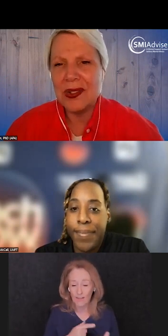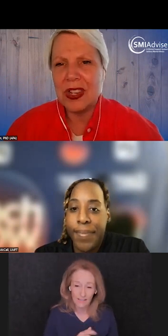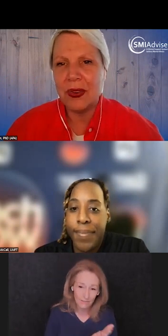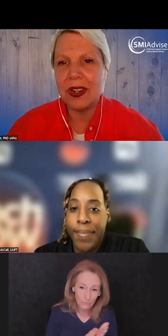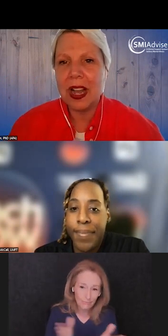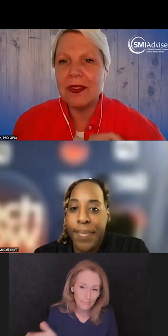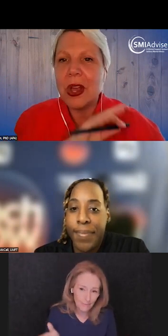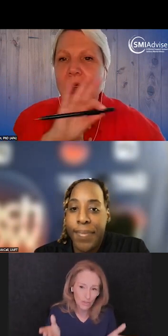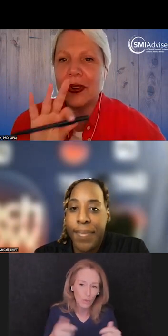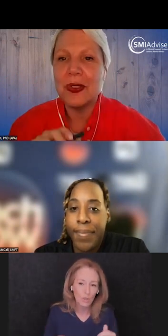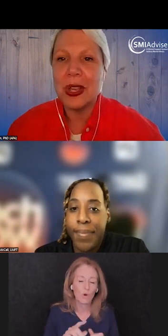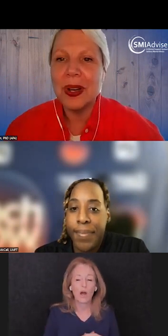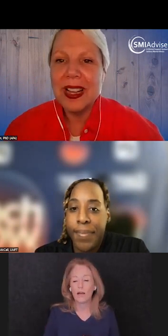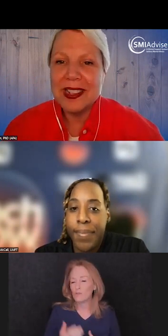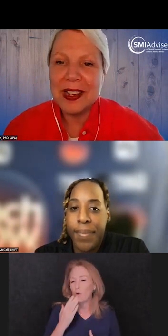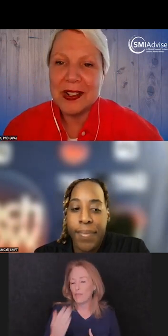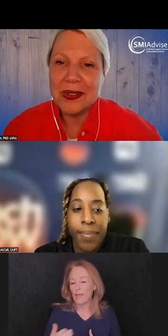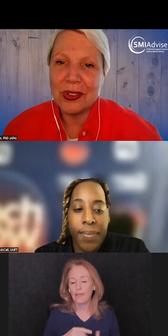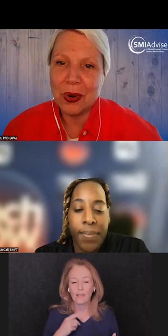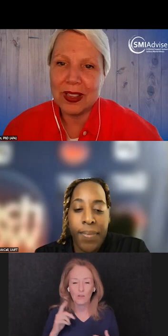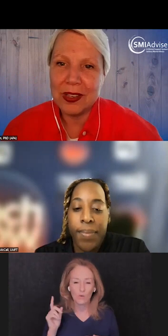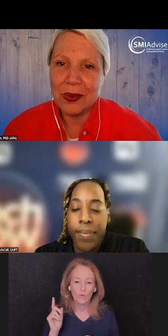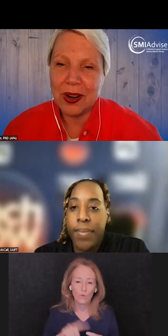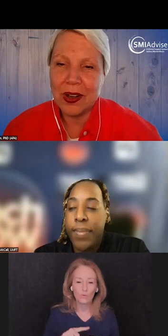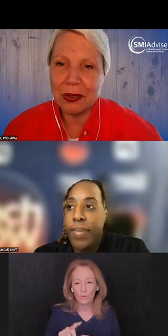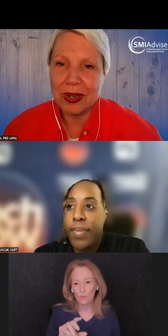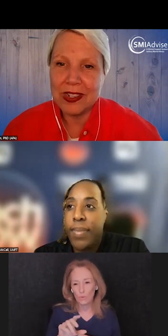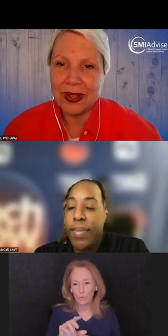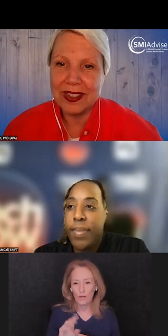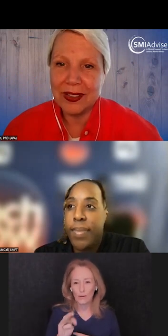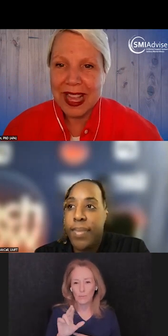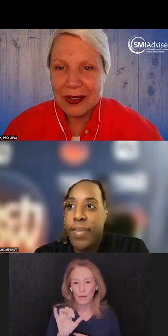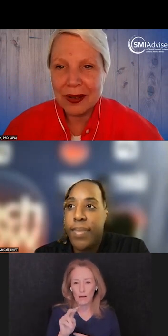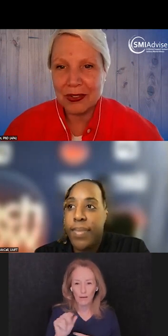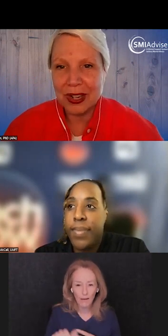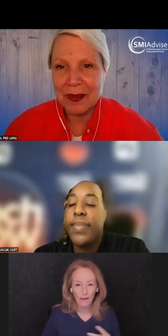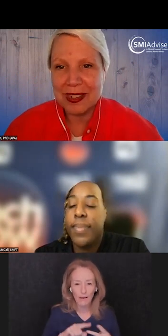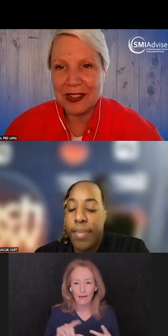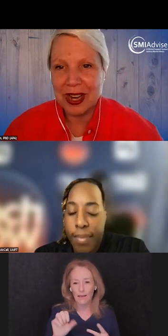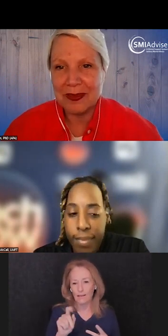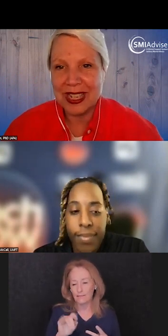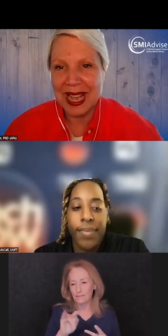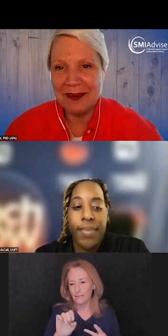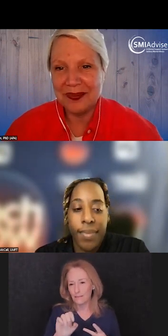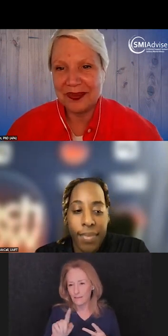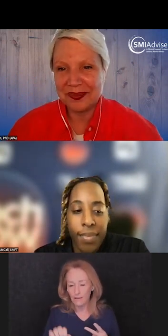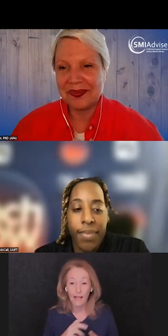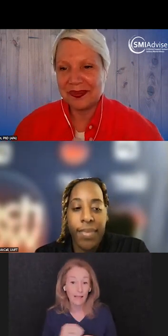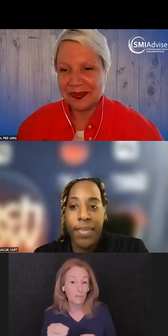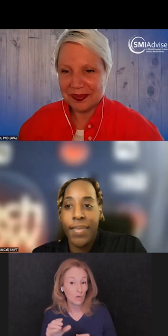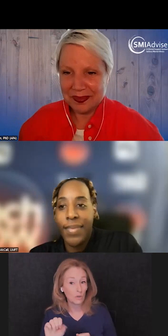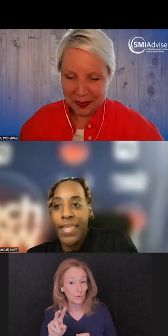and Susie for kind of the overview to introduce the work that you are all three doing. So thank you so much for coming to the Jam today.